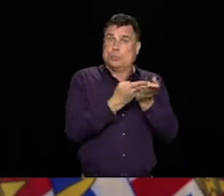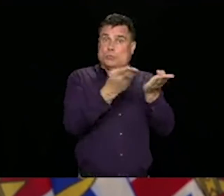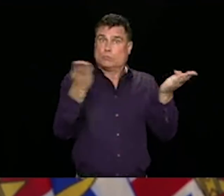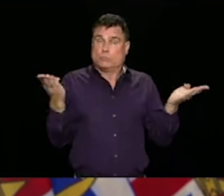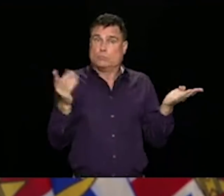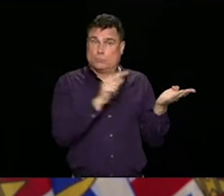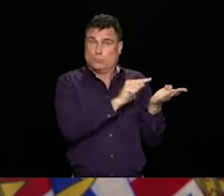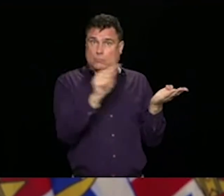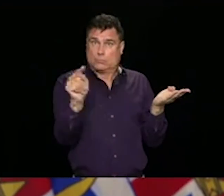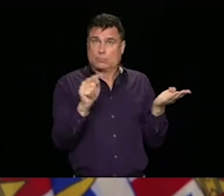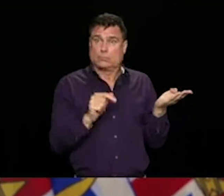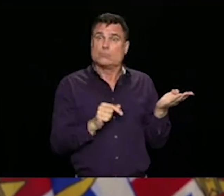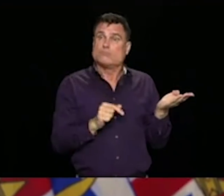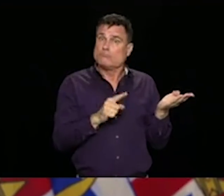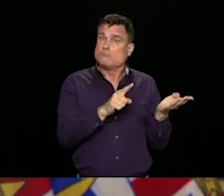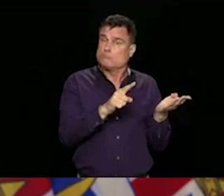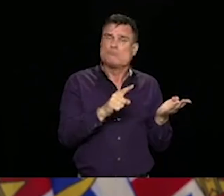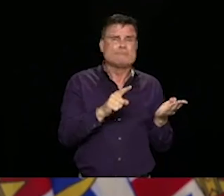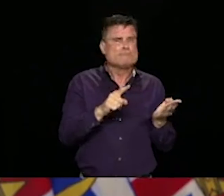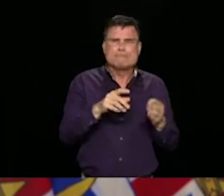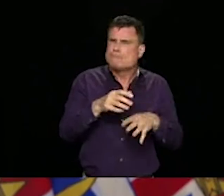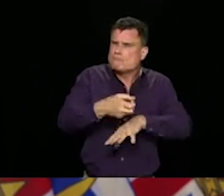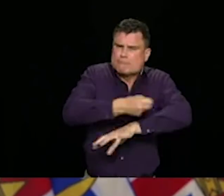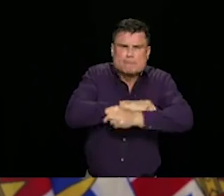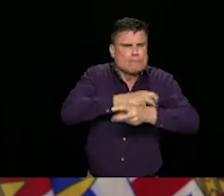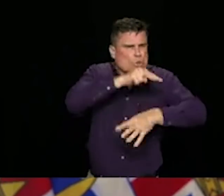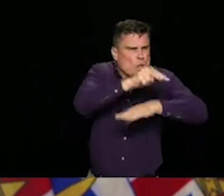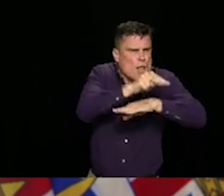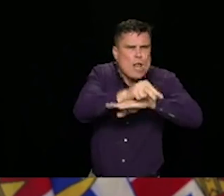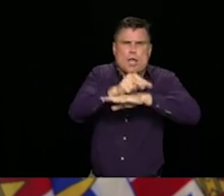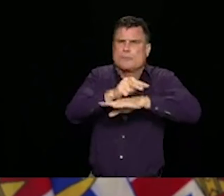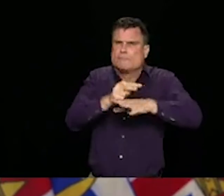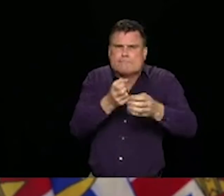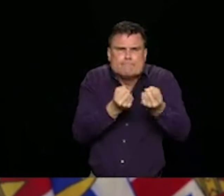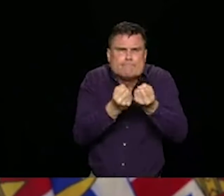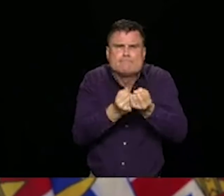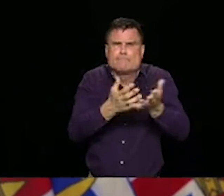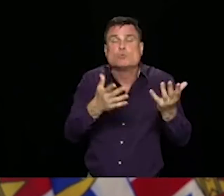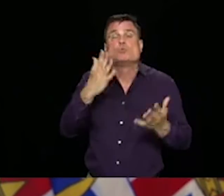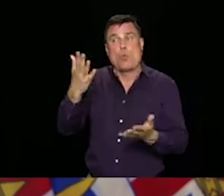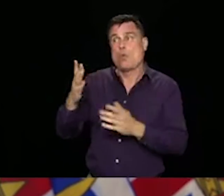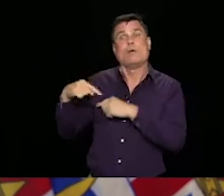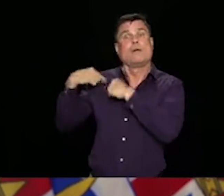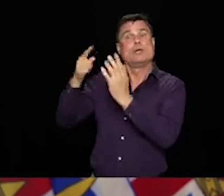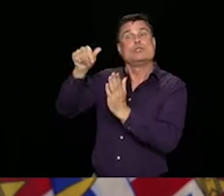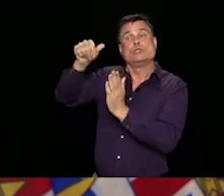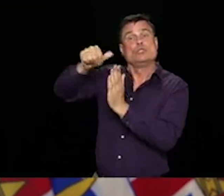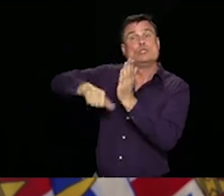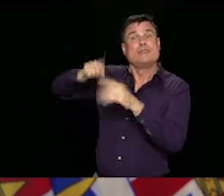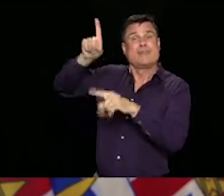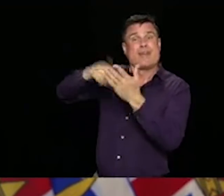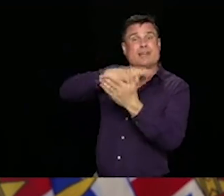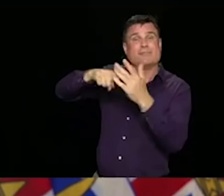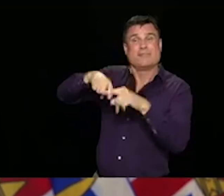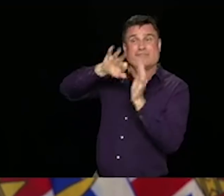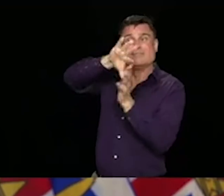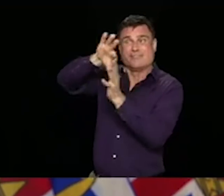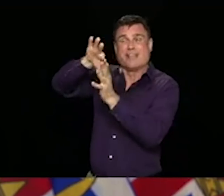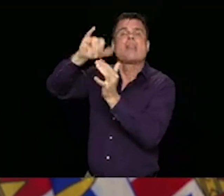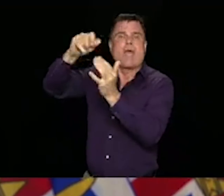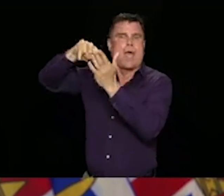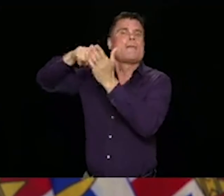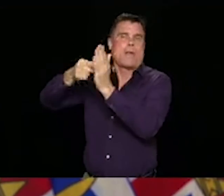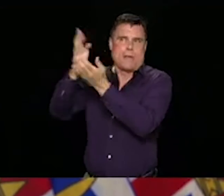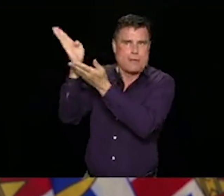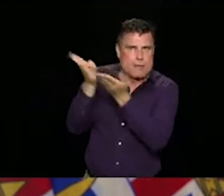need, and our scheduled surgeries have started up again. And other health professionals are also starting up back in our